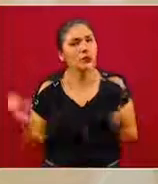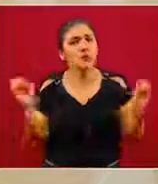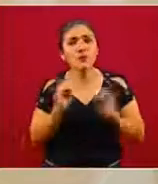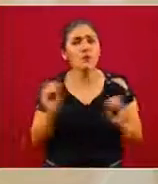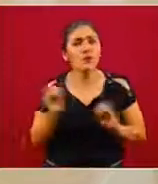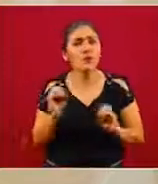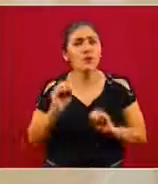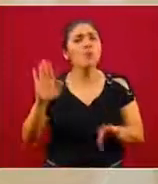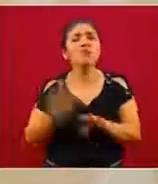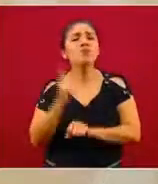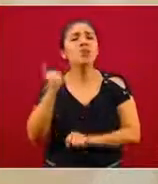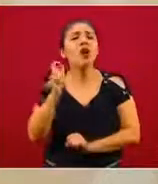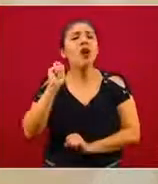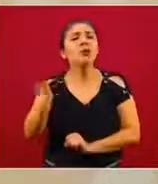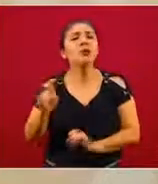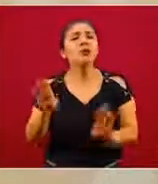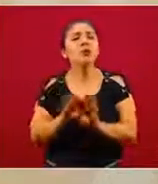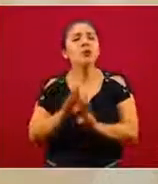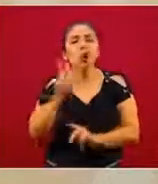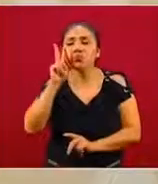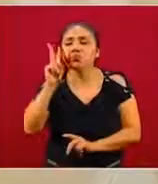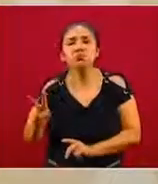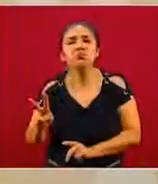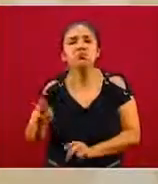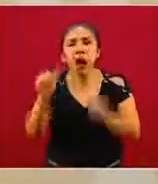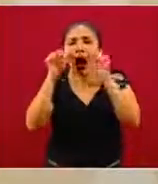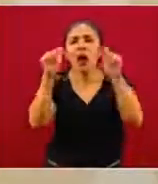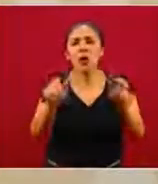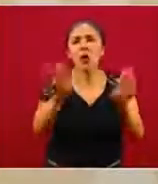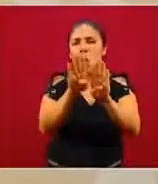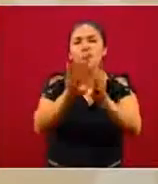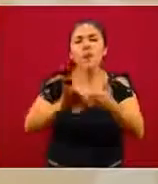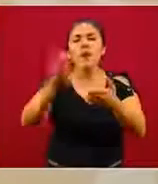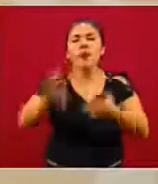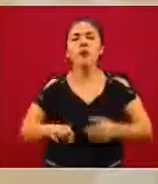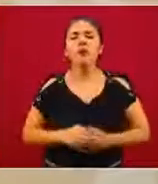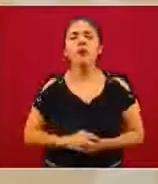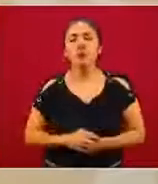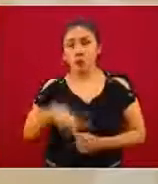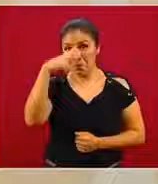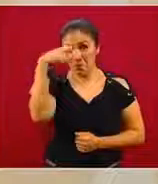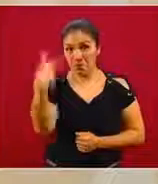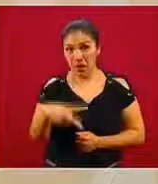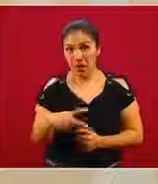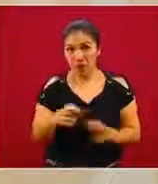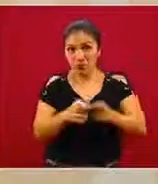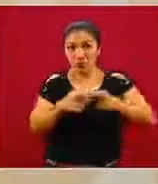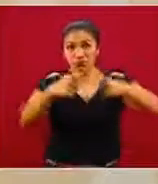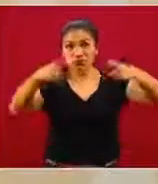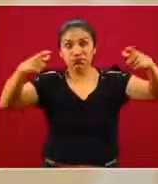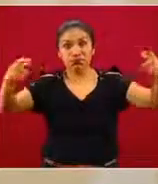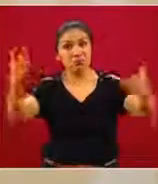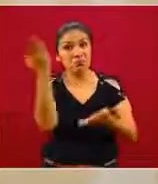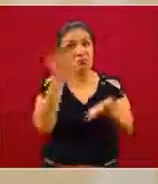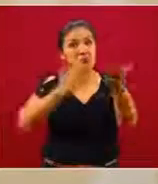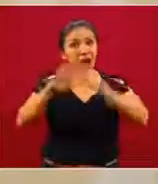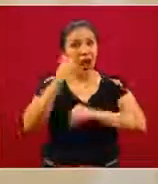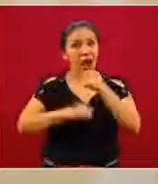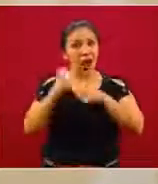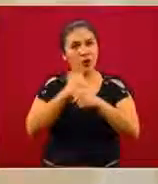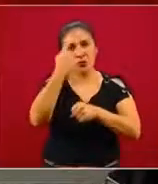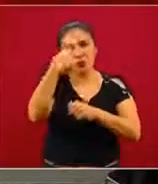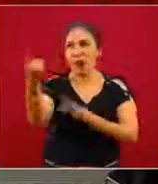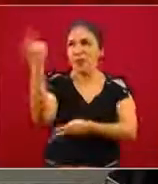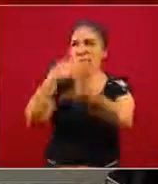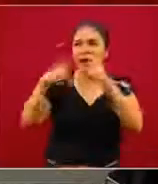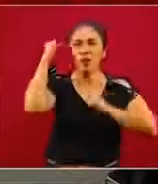population of estar children. justamente en la mira. Le We're pongo un not, they're ejemplo. not in our El sight. hecho de que So México as haya an crecido tanto en example, los obesity últimos has grown años en la so much, atracción del oh,